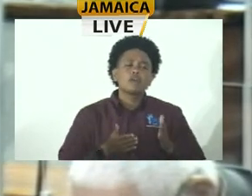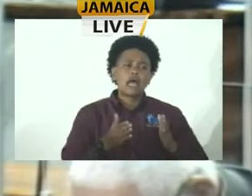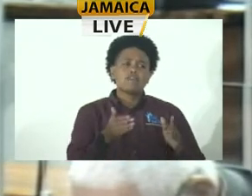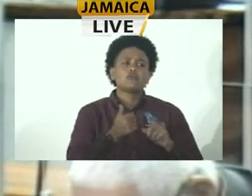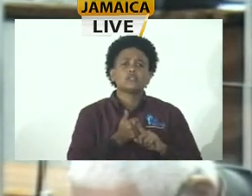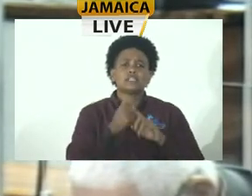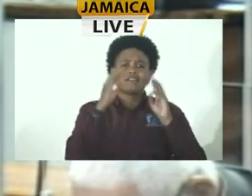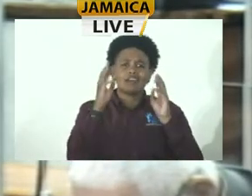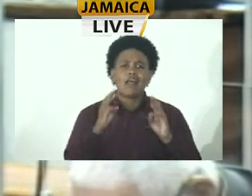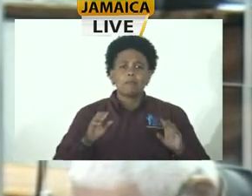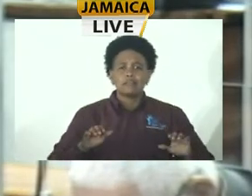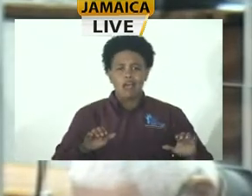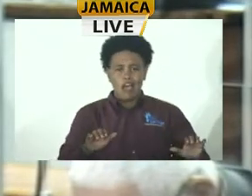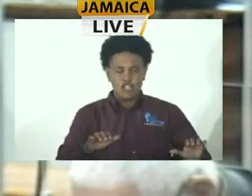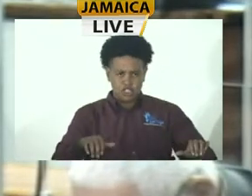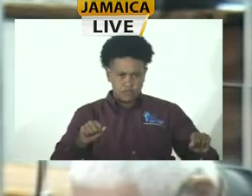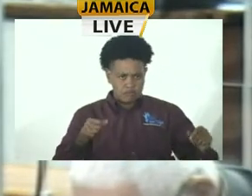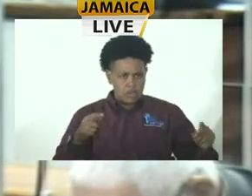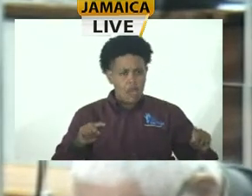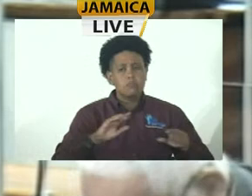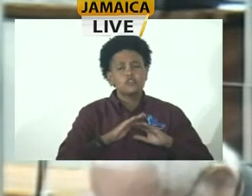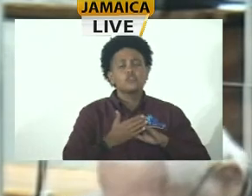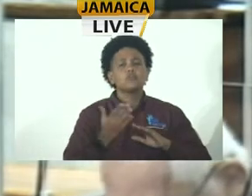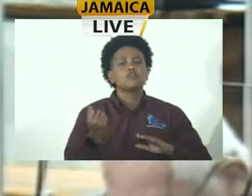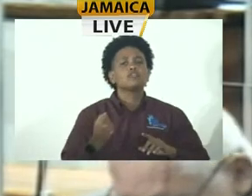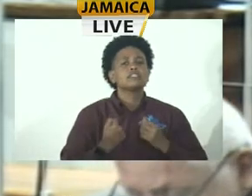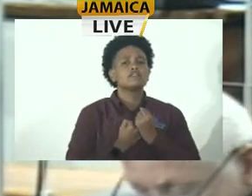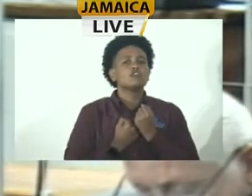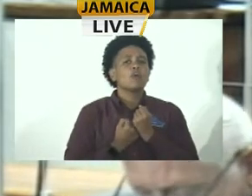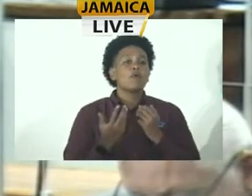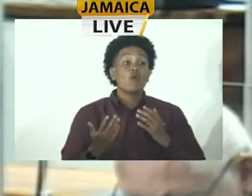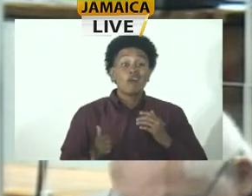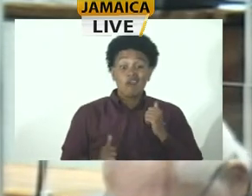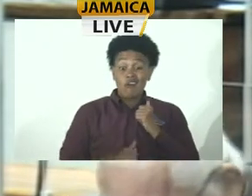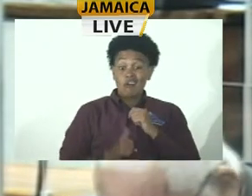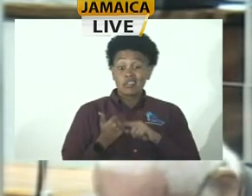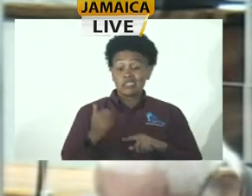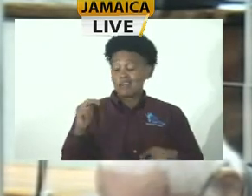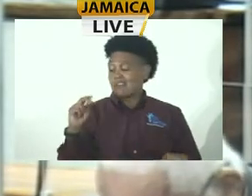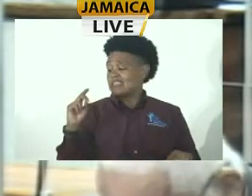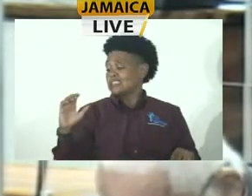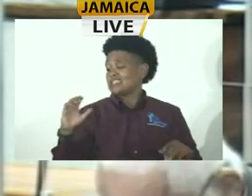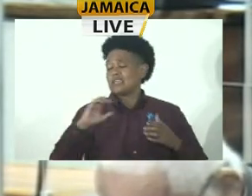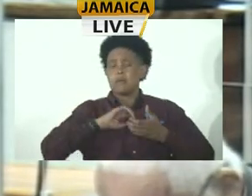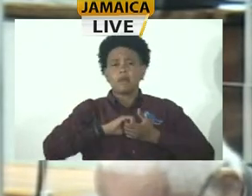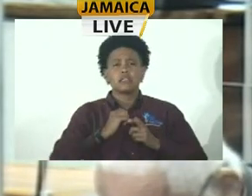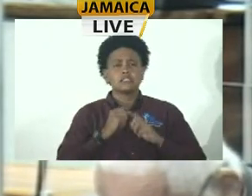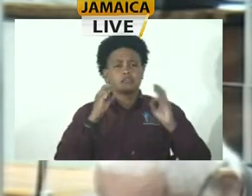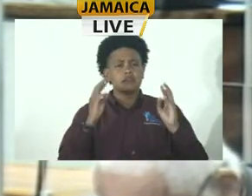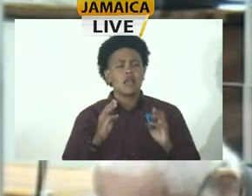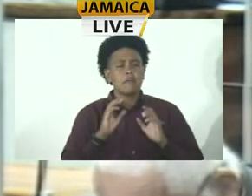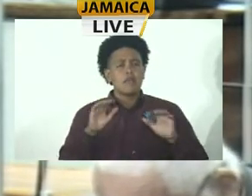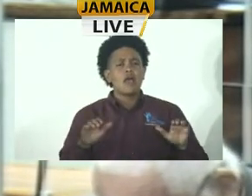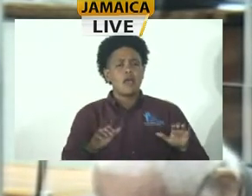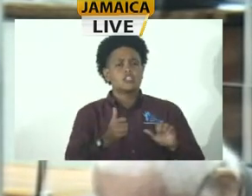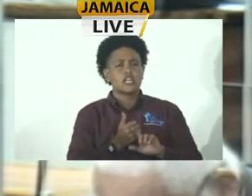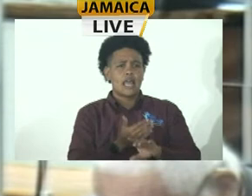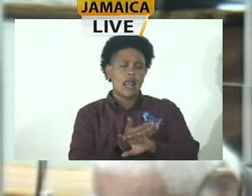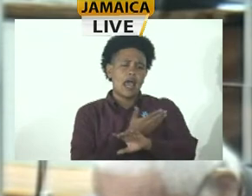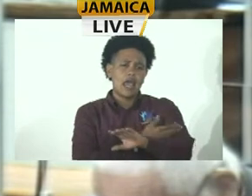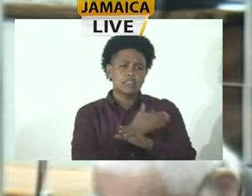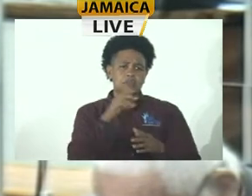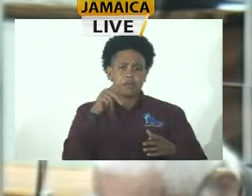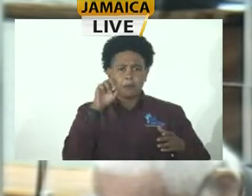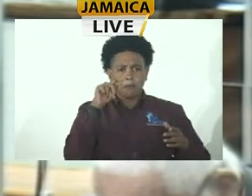climate action jamaica receives support under the ndc partnership climate action enhancement package